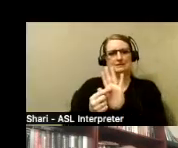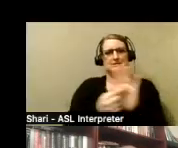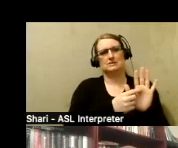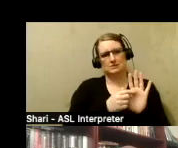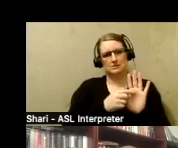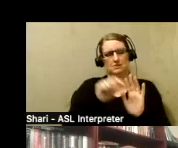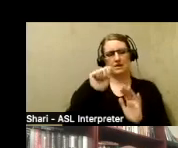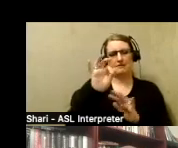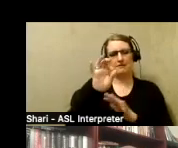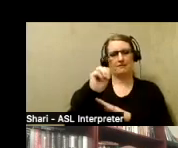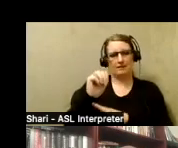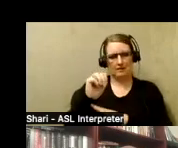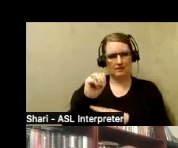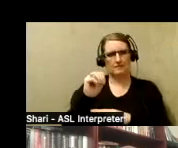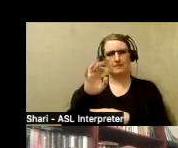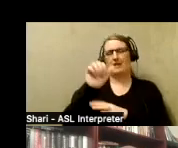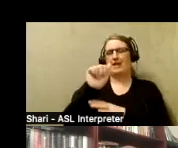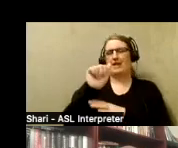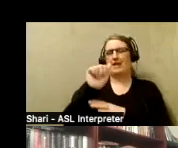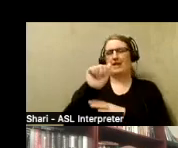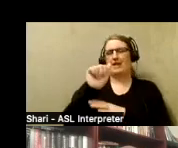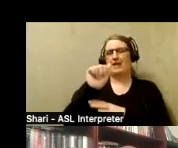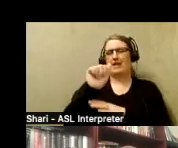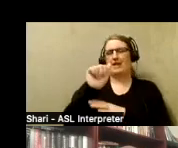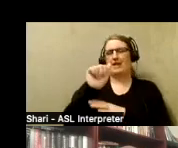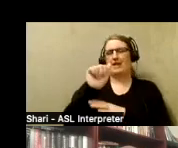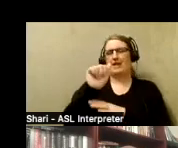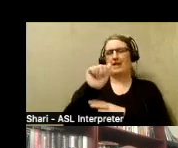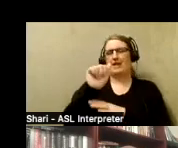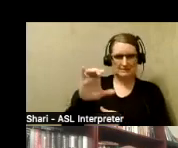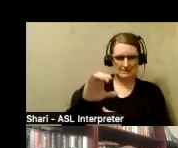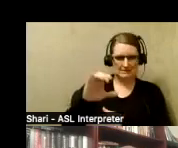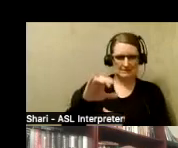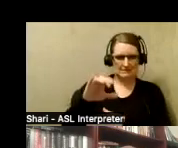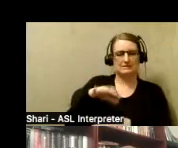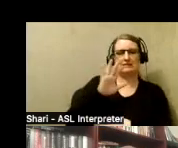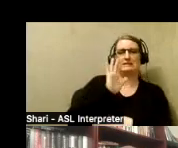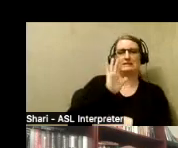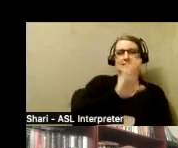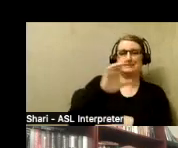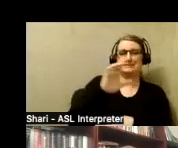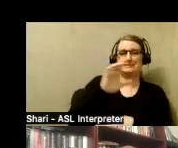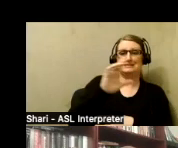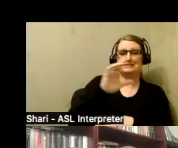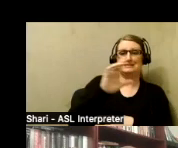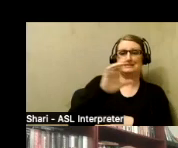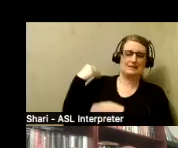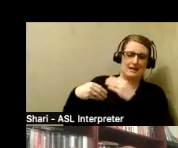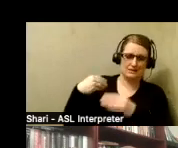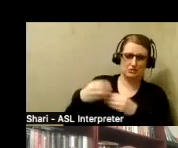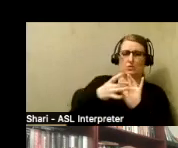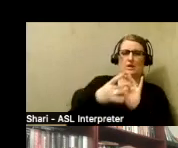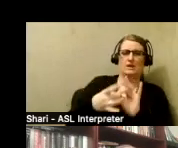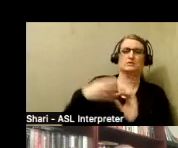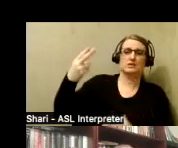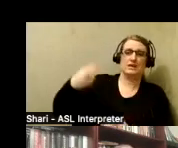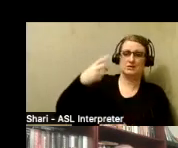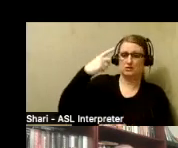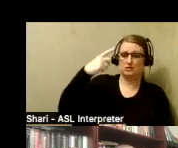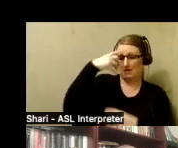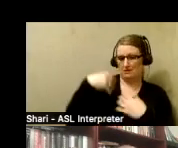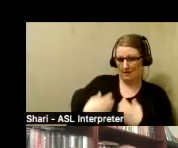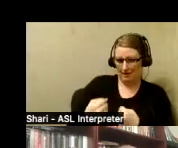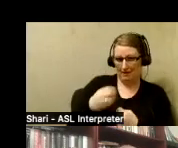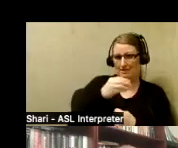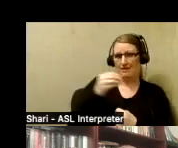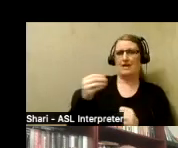in New York City is to situate him and his legacy in relation to the history of mental health